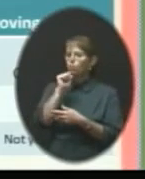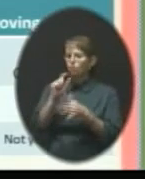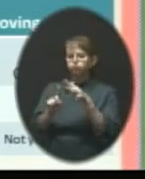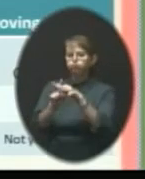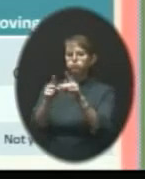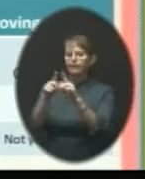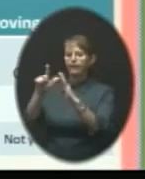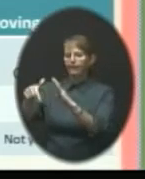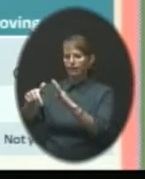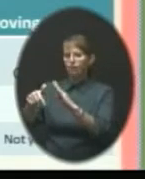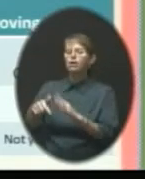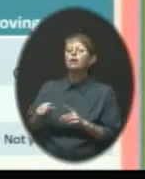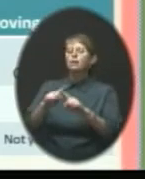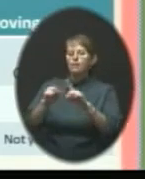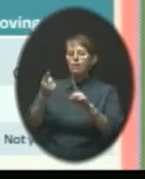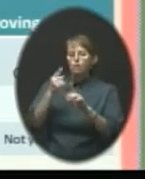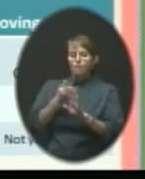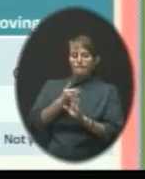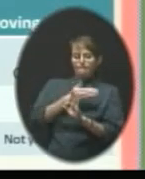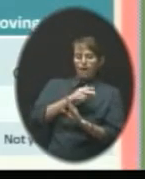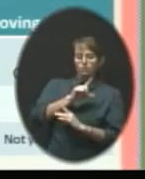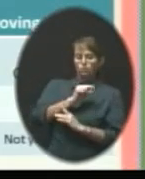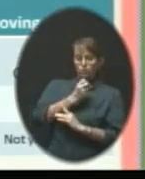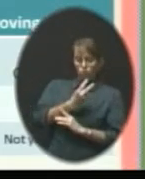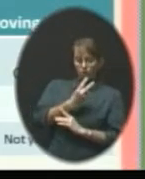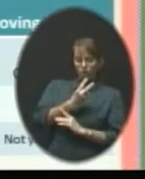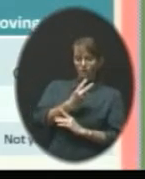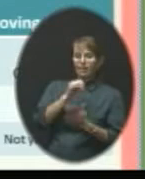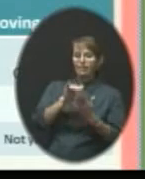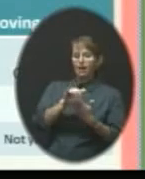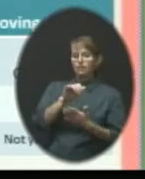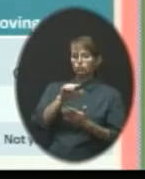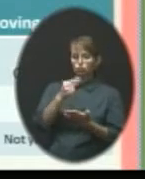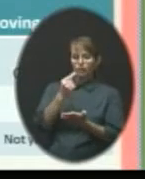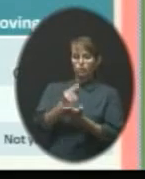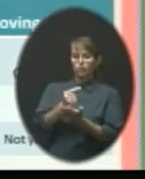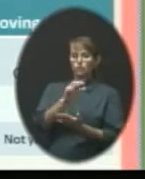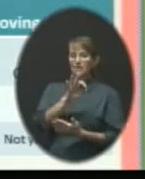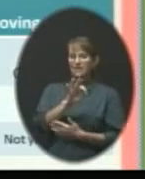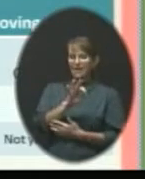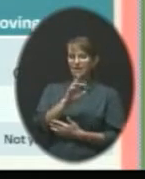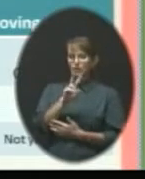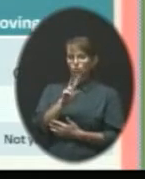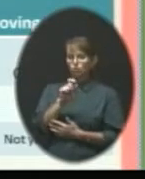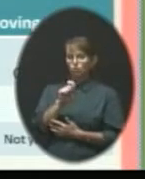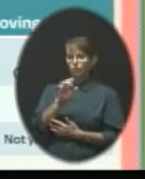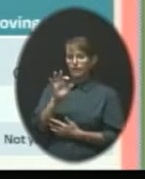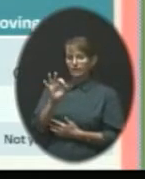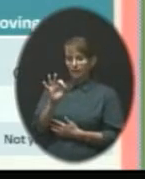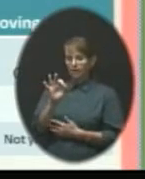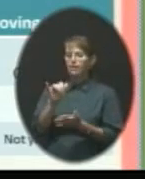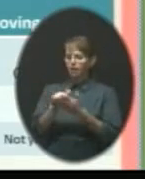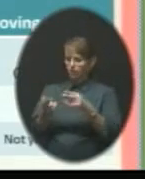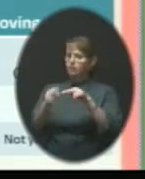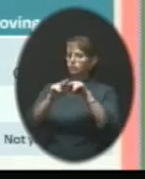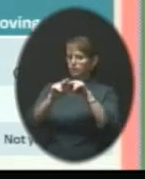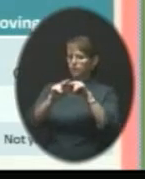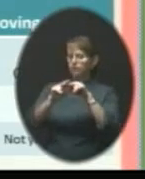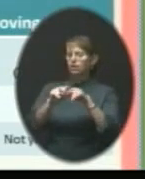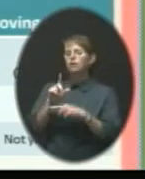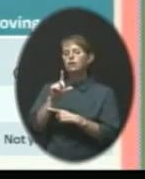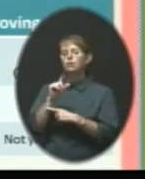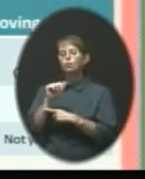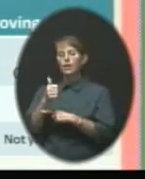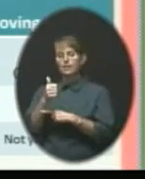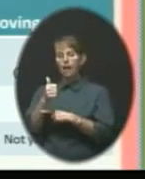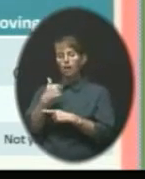for this past, for our 2012 graduates was a 92.9, which again is an increase. In 2010, when I stood here, we